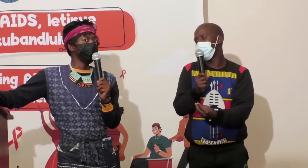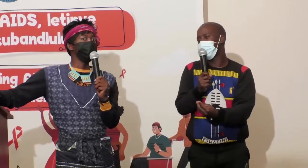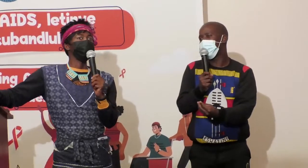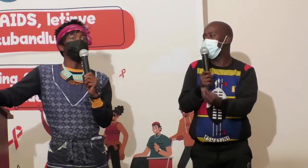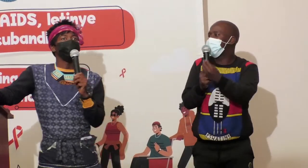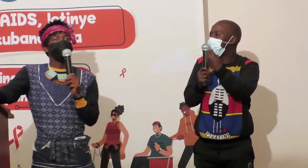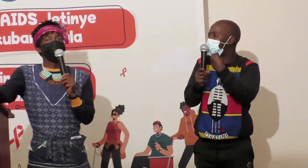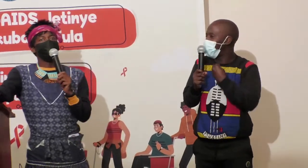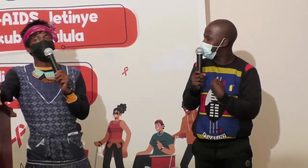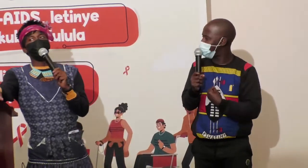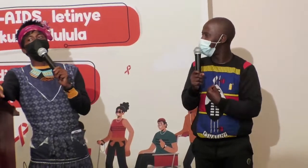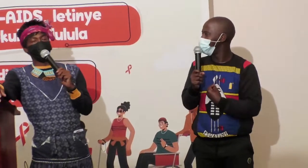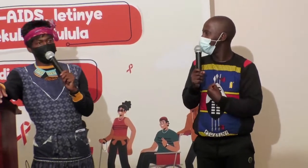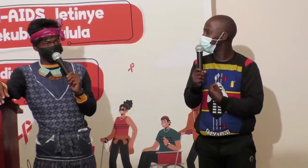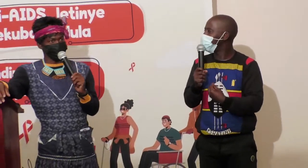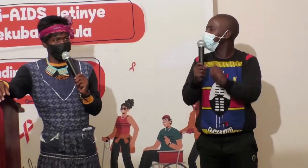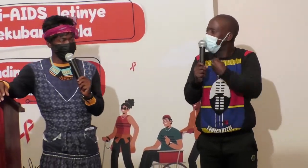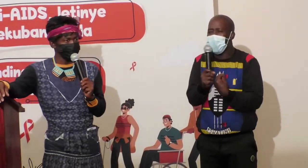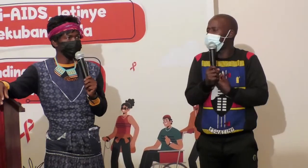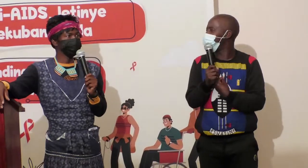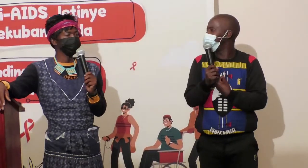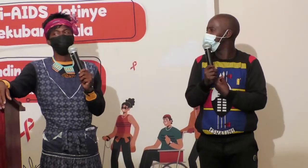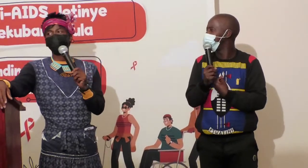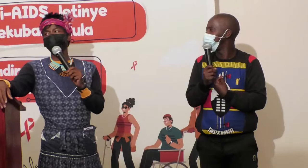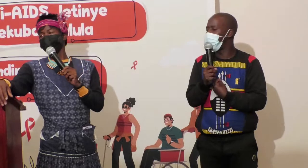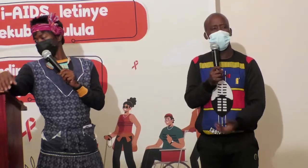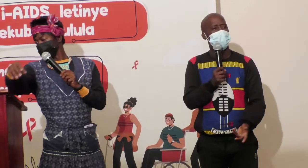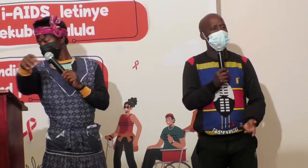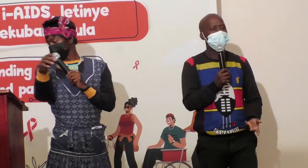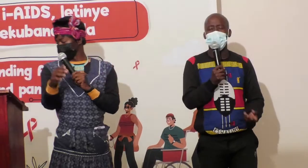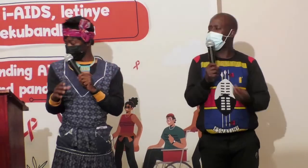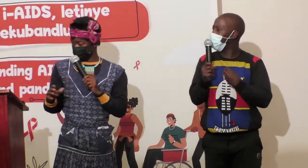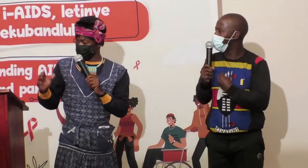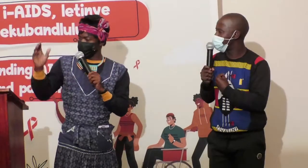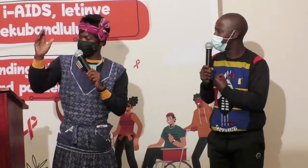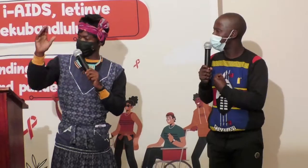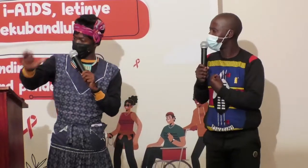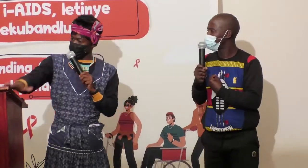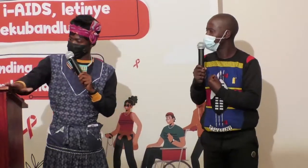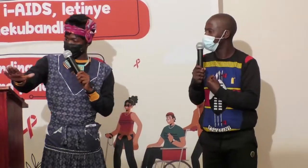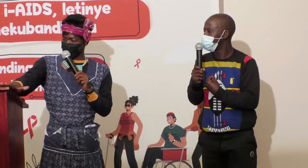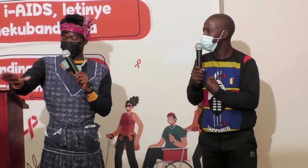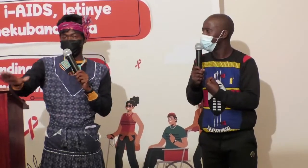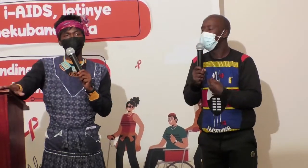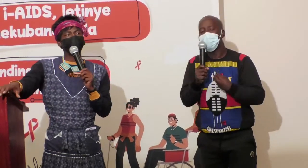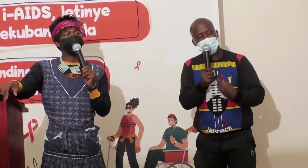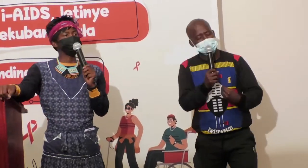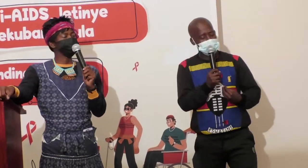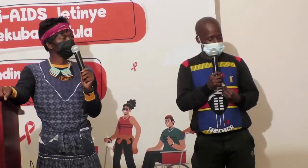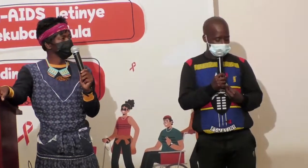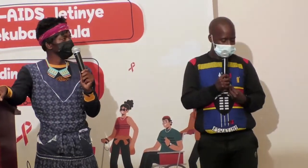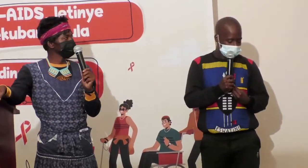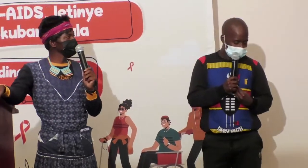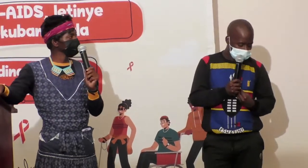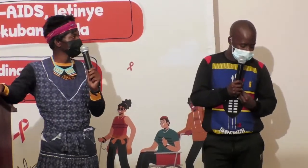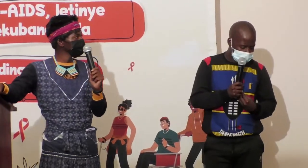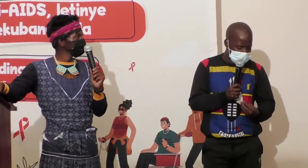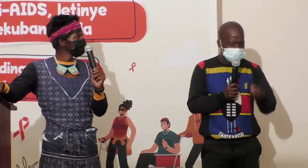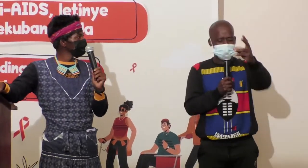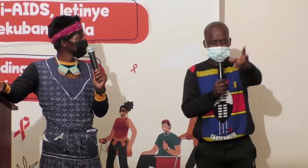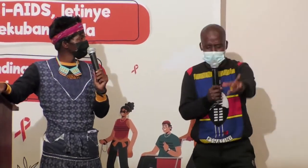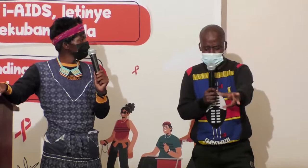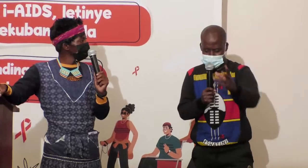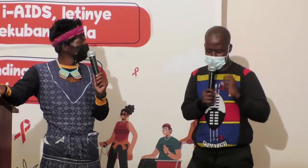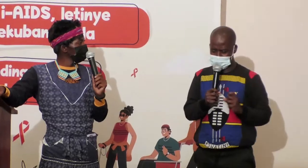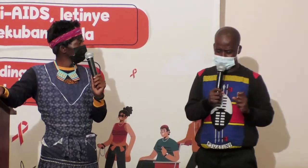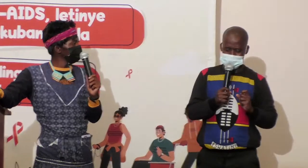lapho. Mani ngichaze. Ngilalele ngicela ukuchaza mina. Awu, ngikuphi indlebe chaza ngilalele. Thank you.